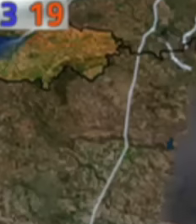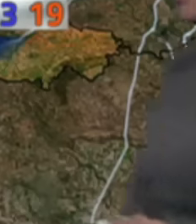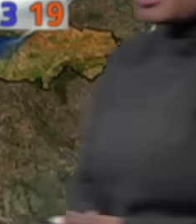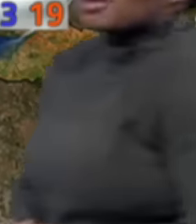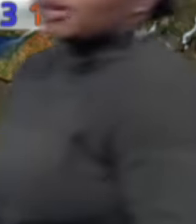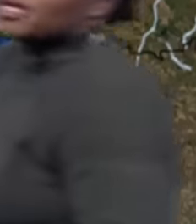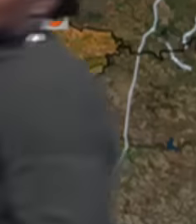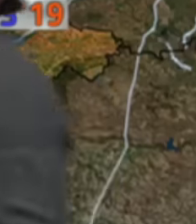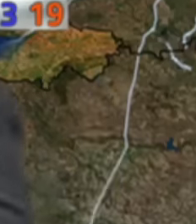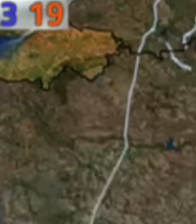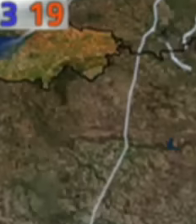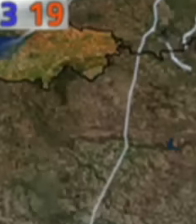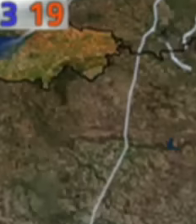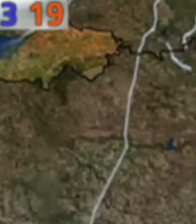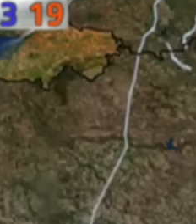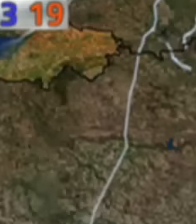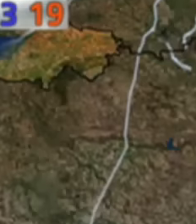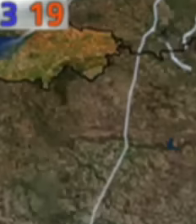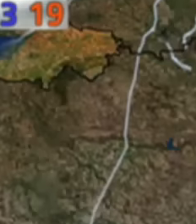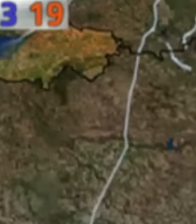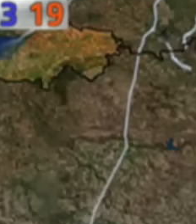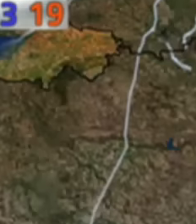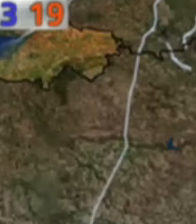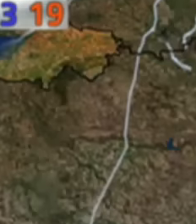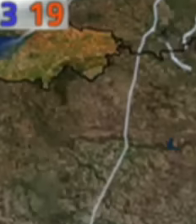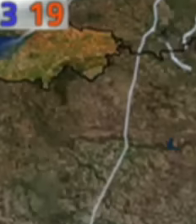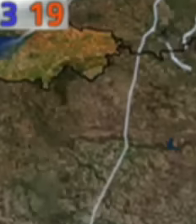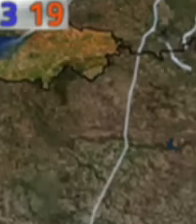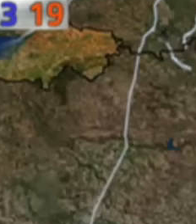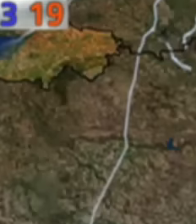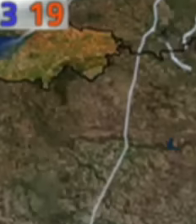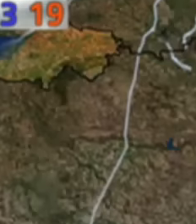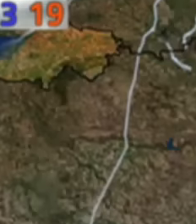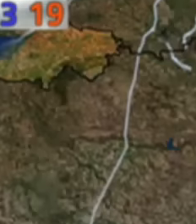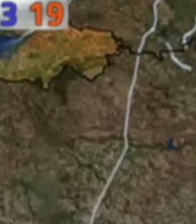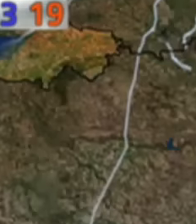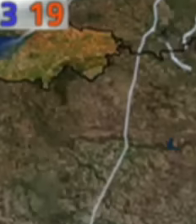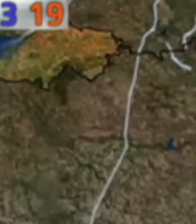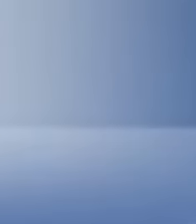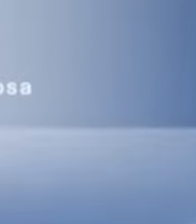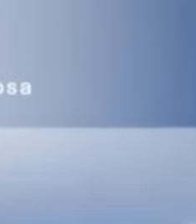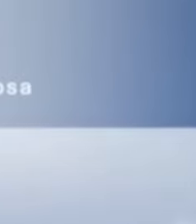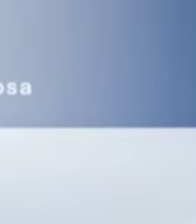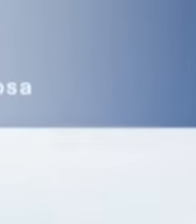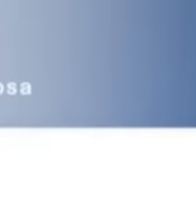le 20 mo gaetsho go tswa ka magoro ga se go latlhana re kopane mo nakong e tlang a nne boroko